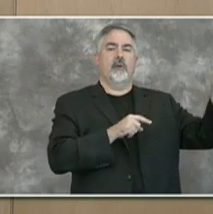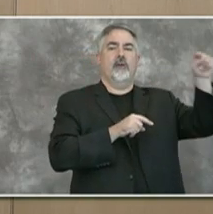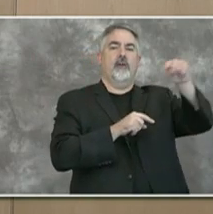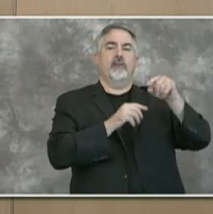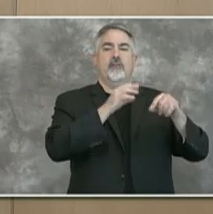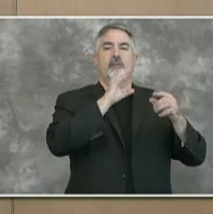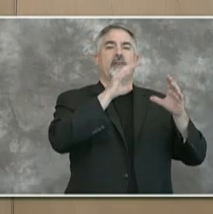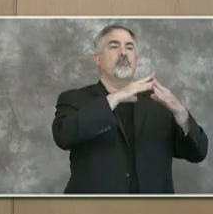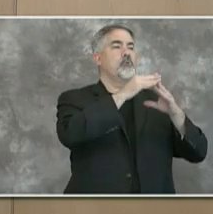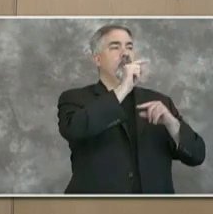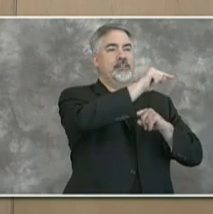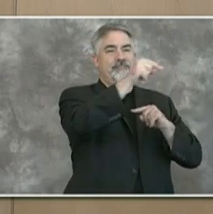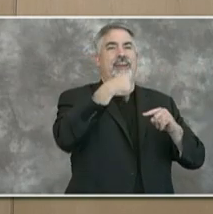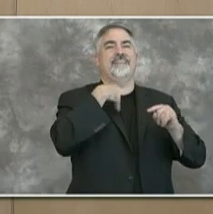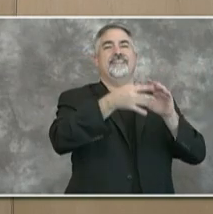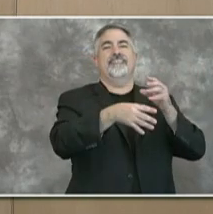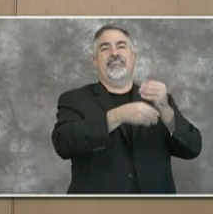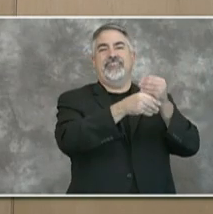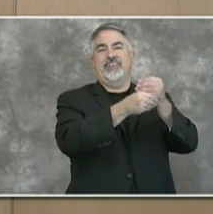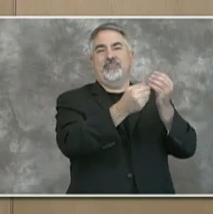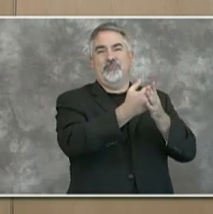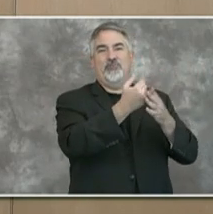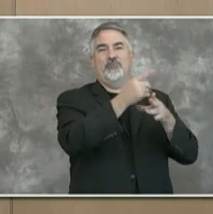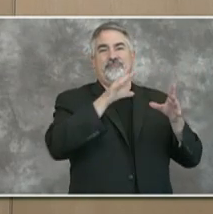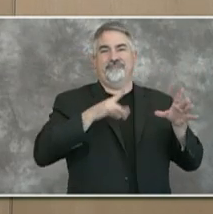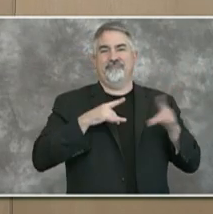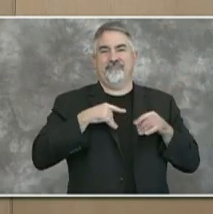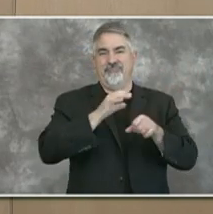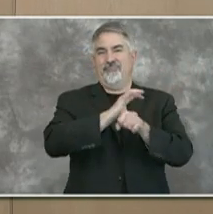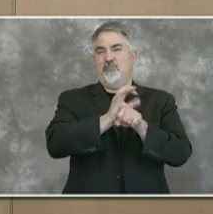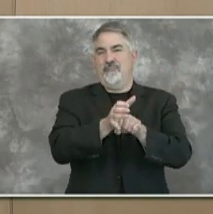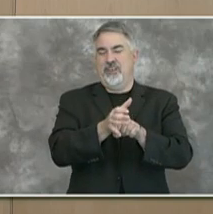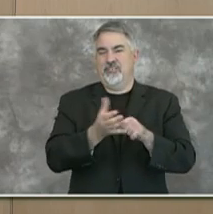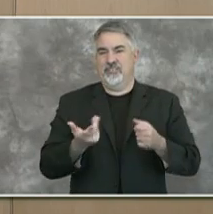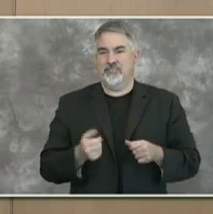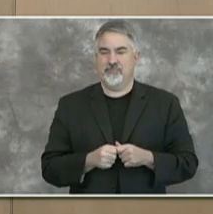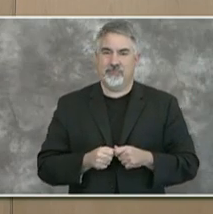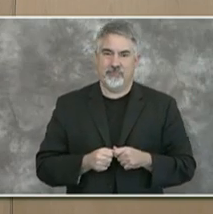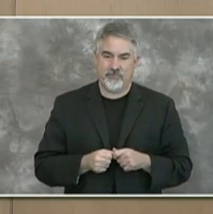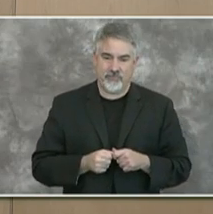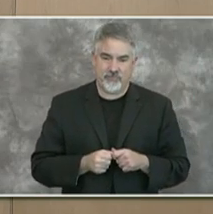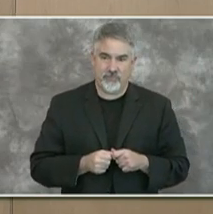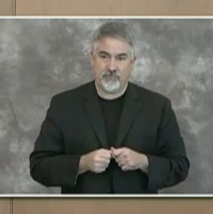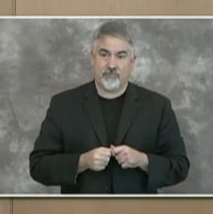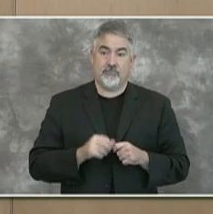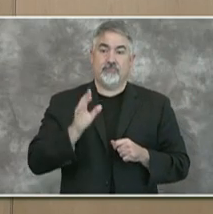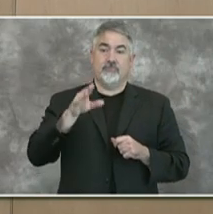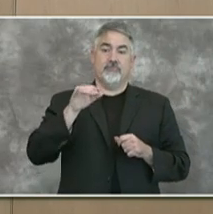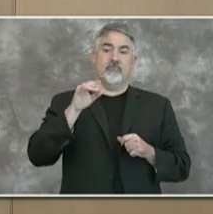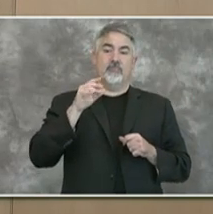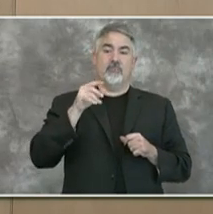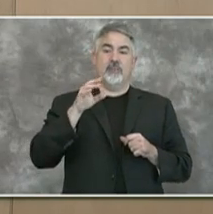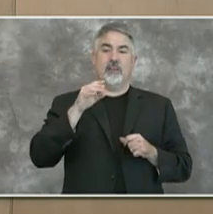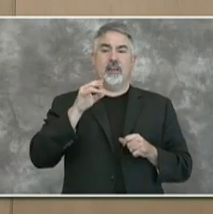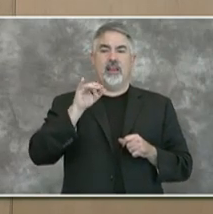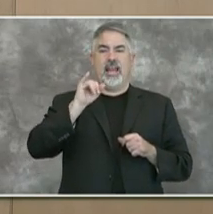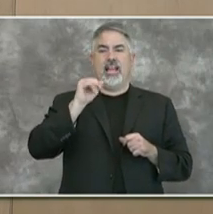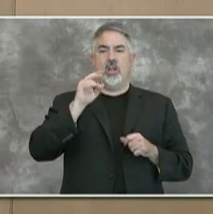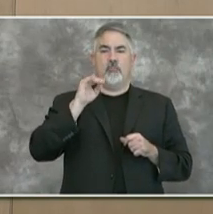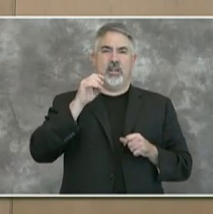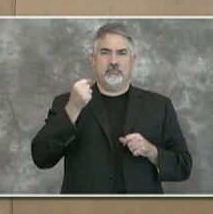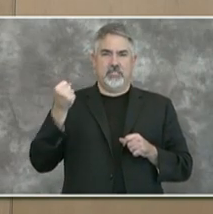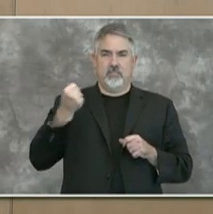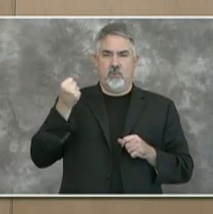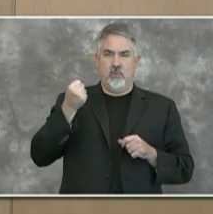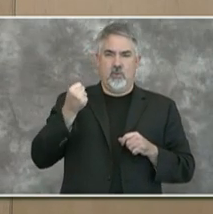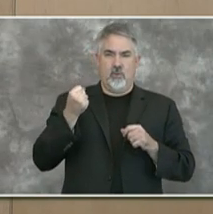the question could be, what does this mean? Typically, the incubation period for this disease,